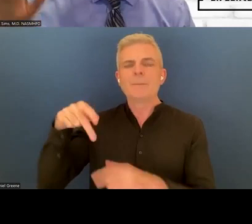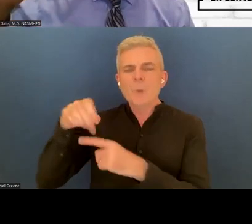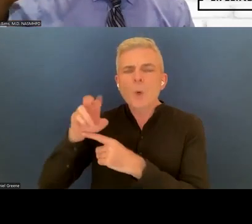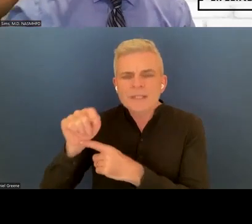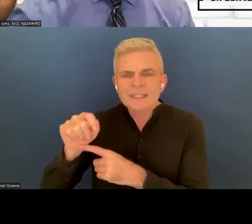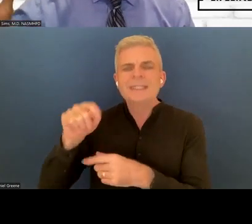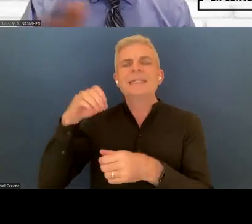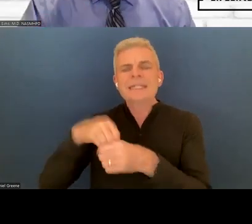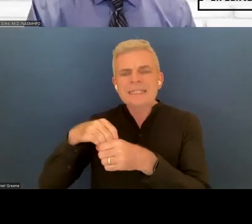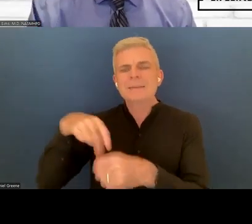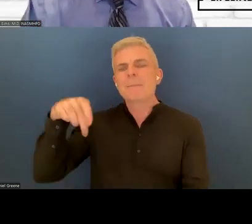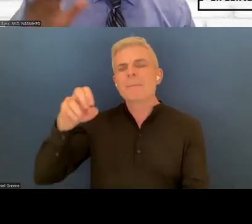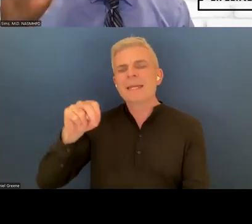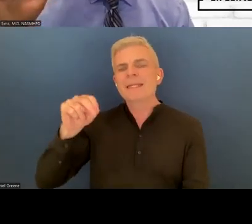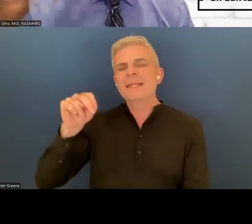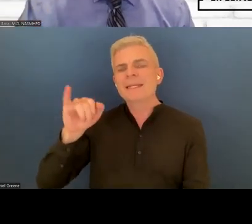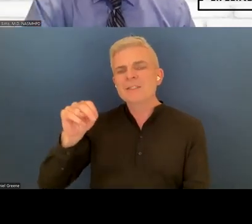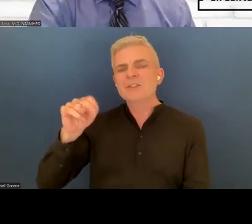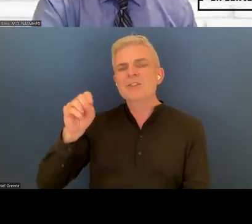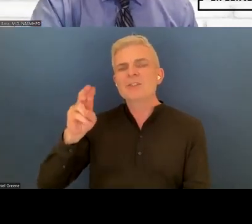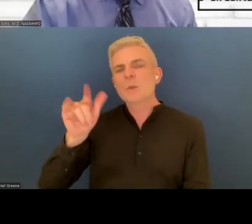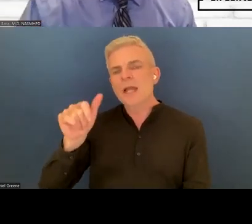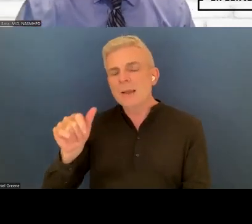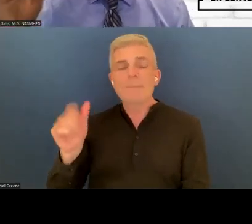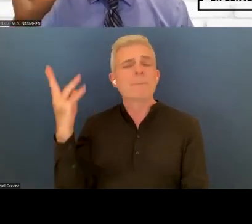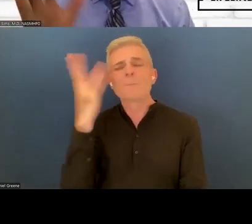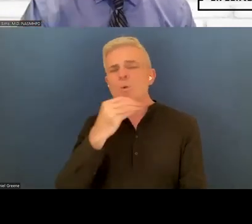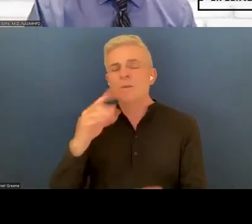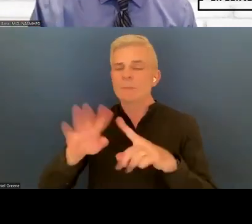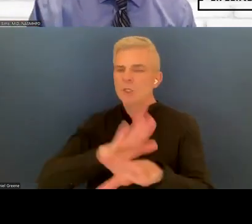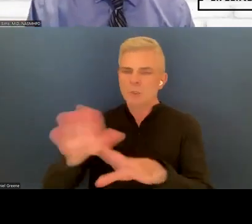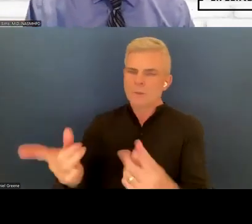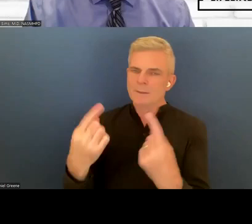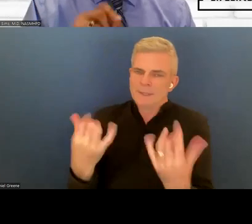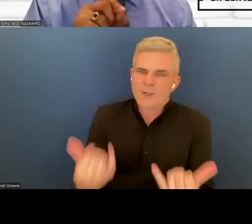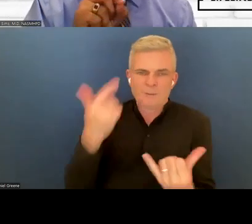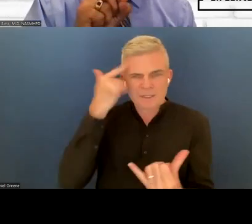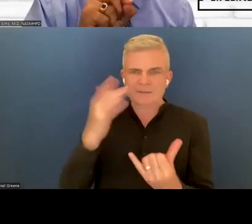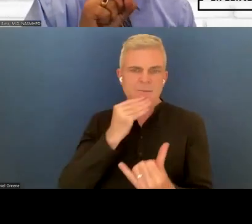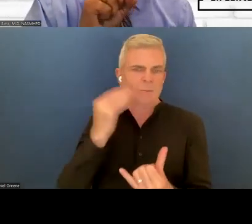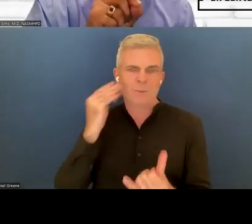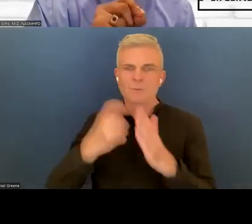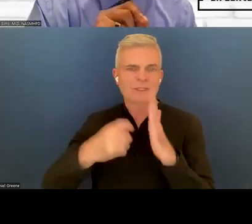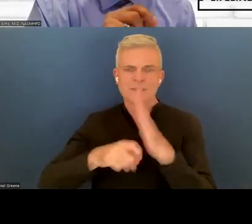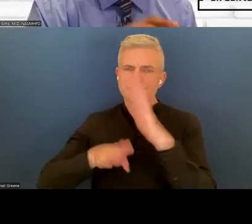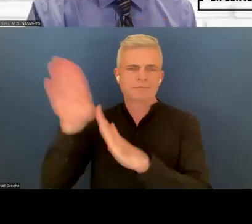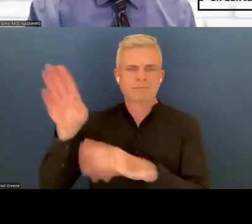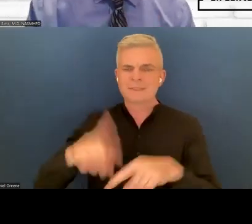Beautiful area. Don't come there now because home prices have just gone skyrocket, so you can't afford to live there. But nevertheless,